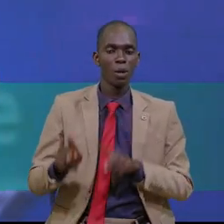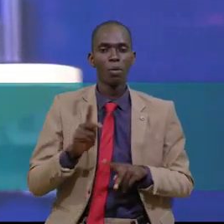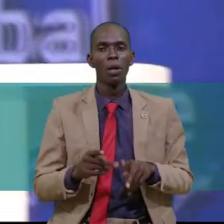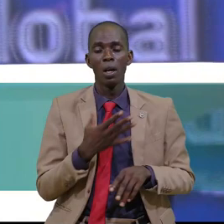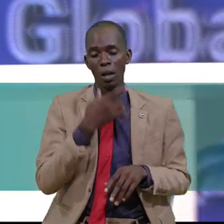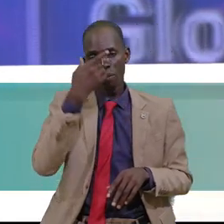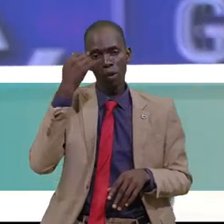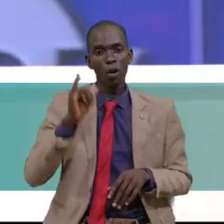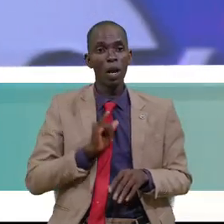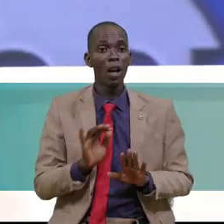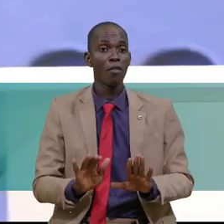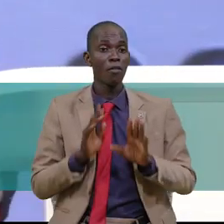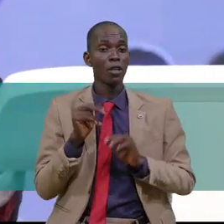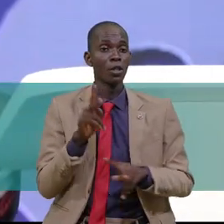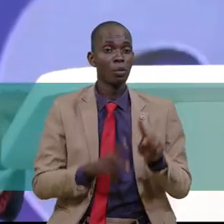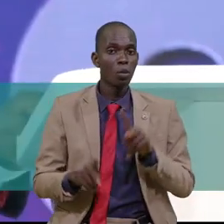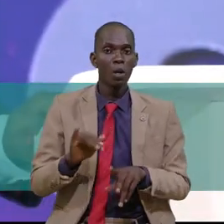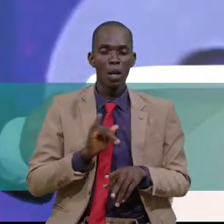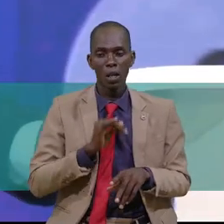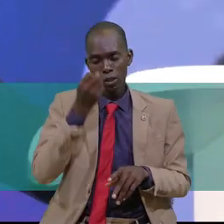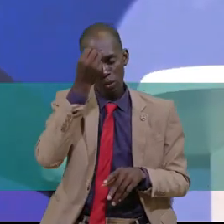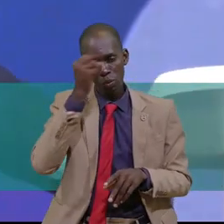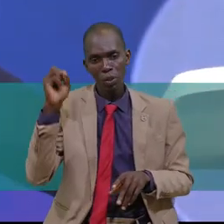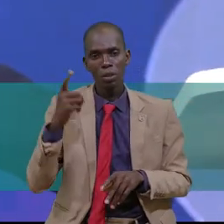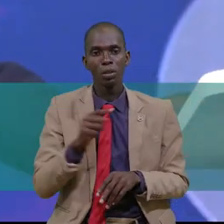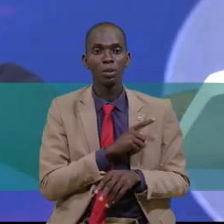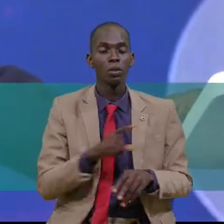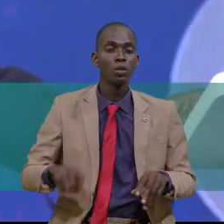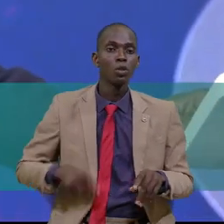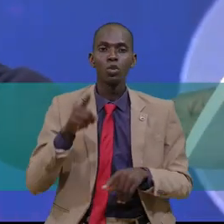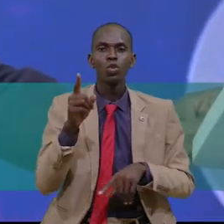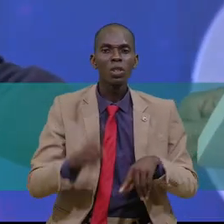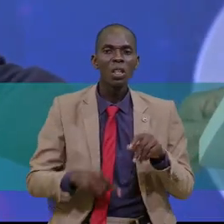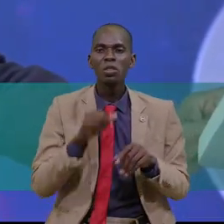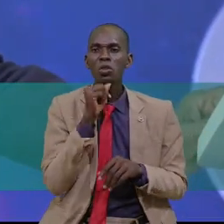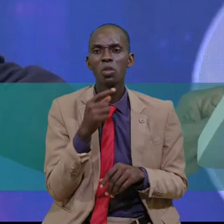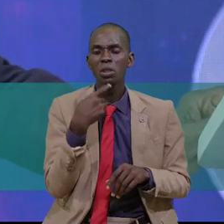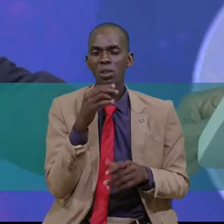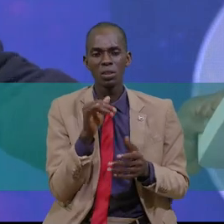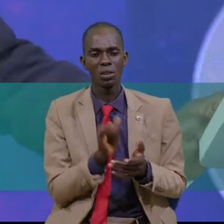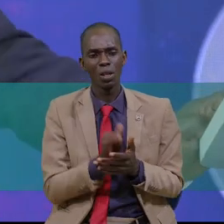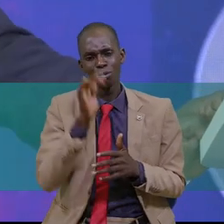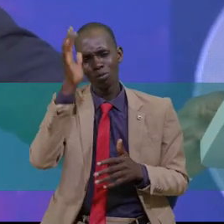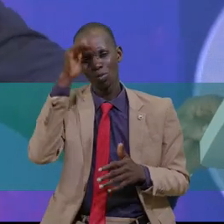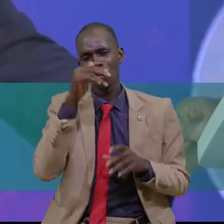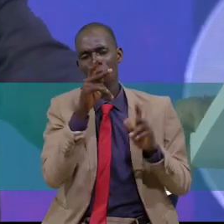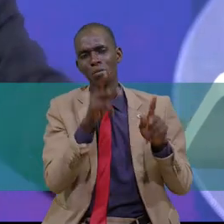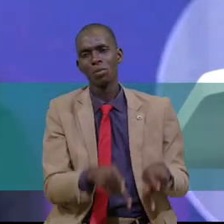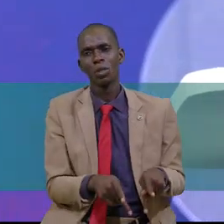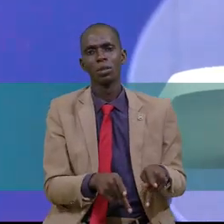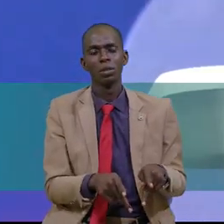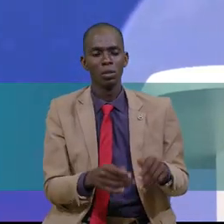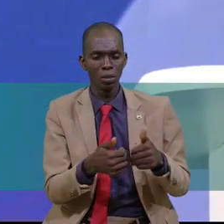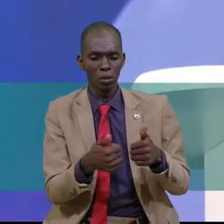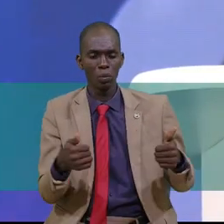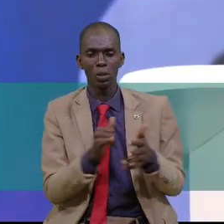the people, I disobeyed the Lord. You cannot set that unholy man apart for the Lord, for